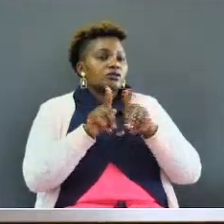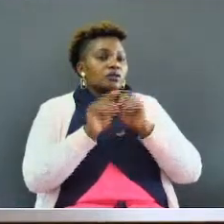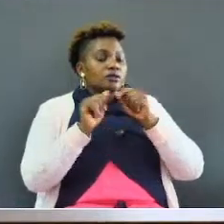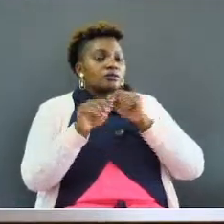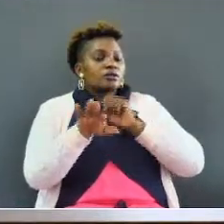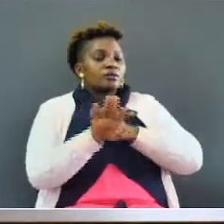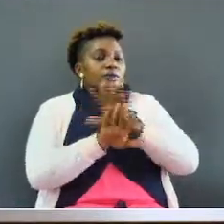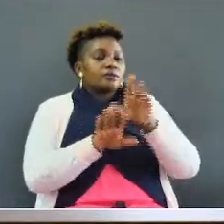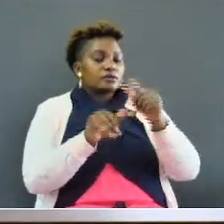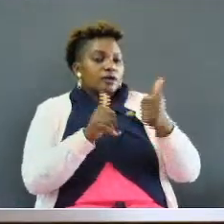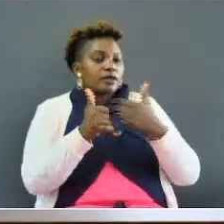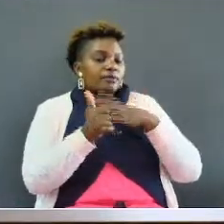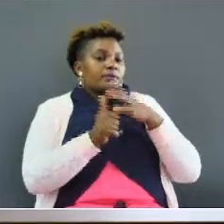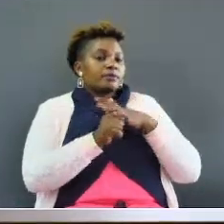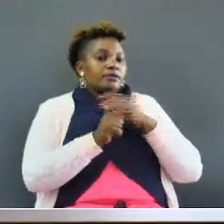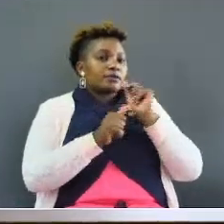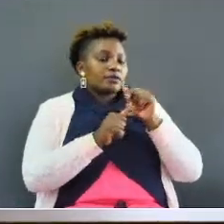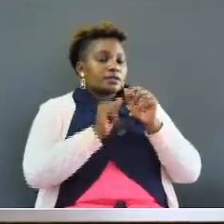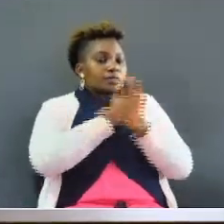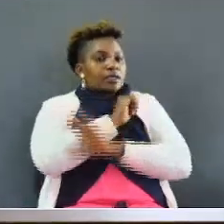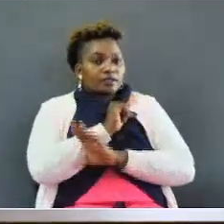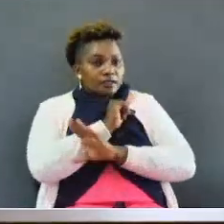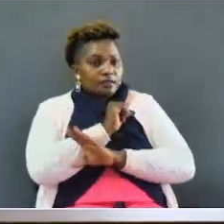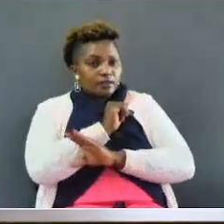infectious. In fact, in this country,